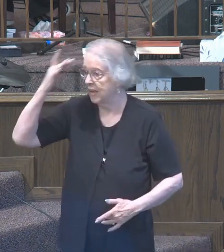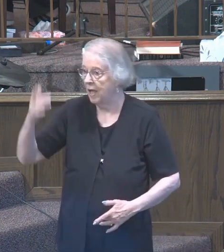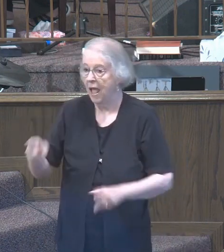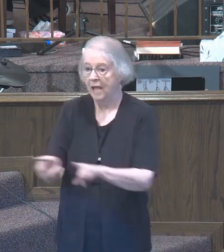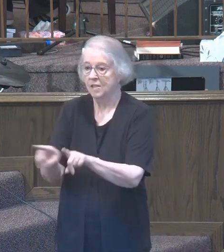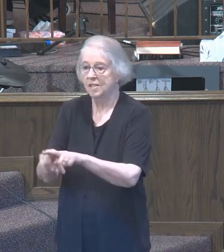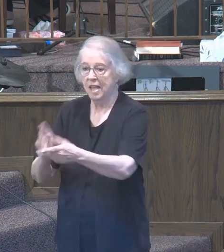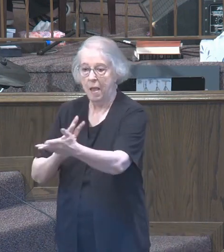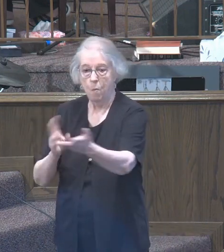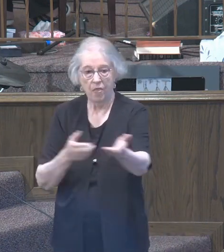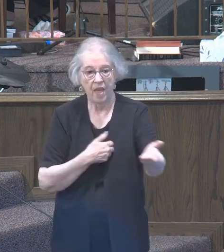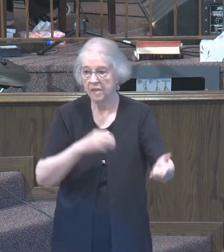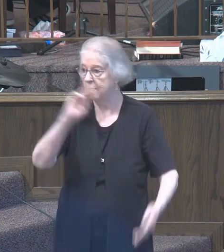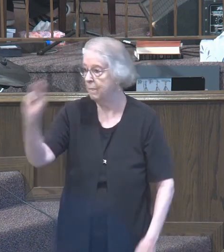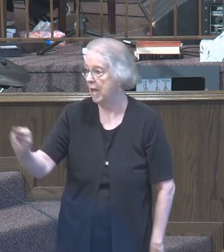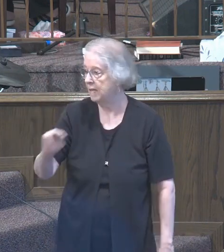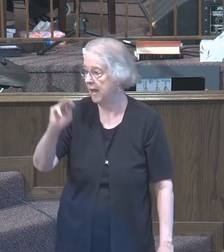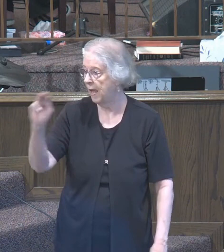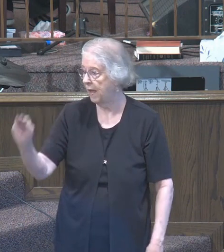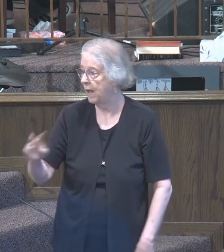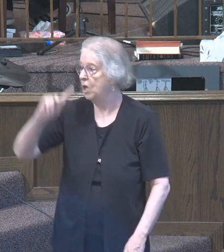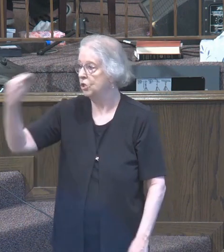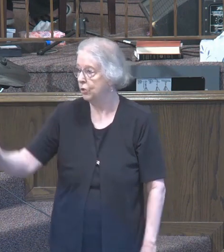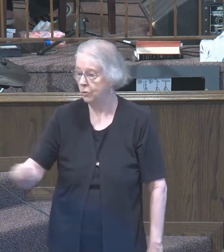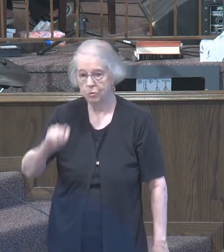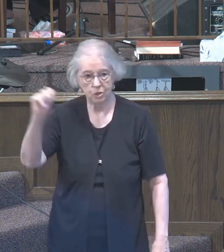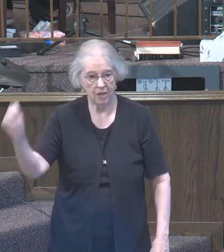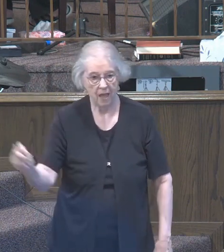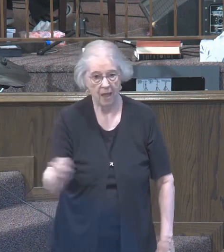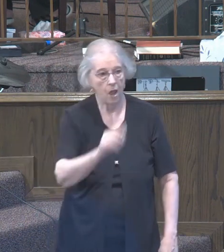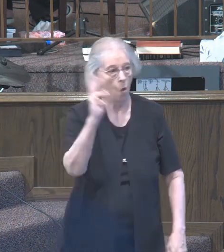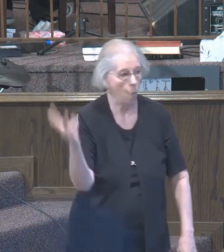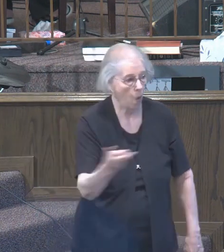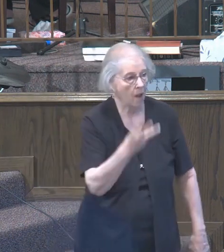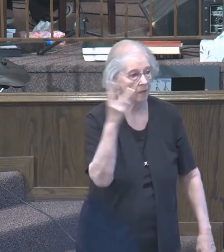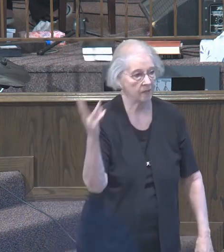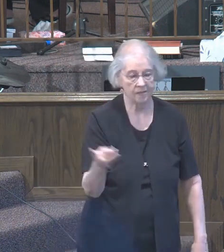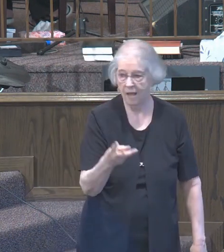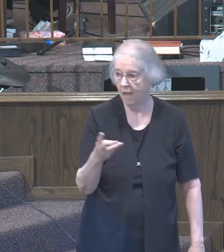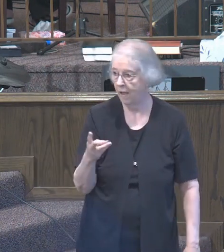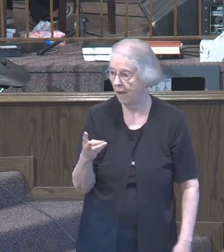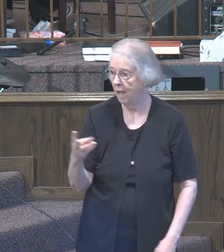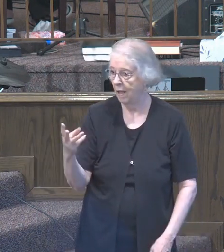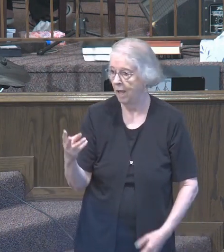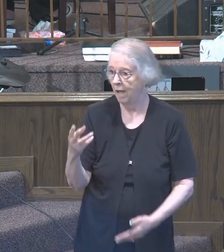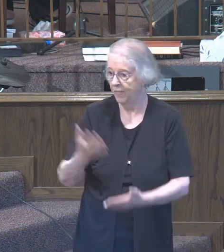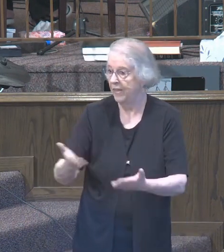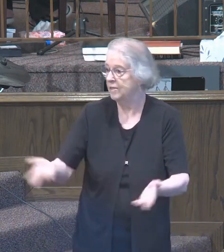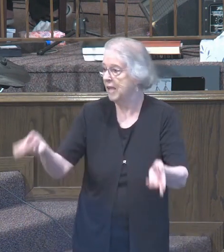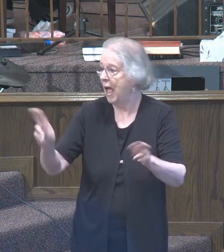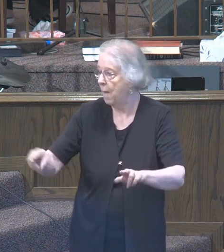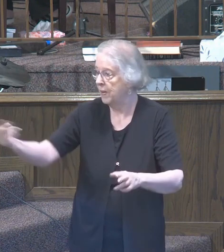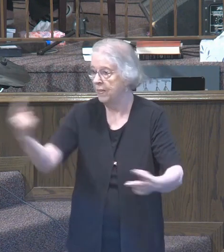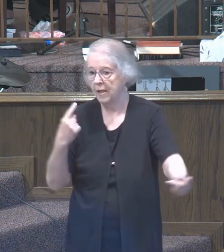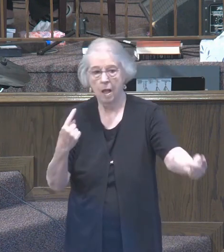and Wednesday. You see, and so Jesus preached this sermon in its totality, in